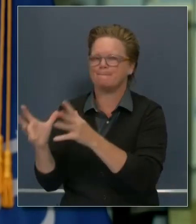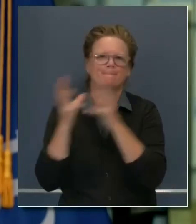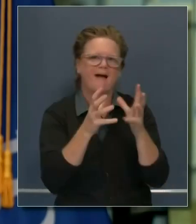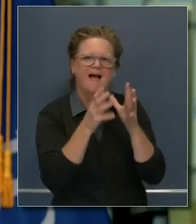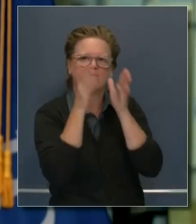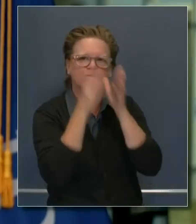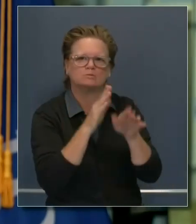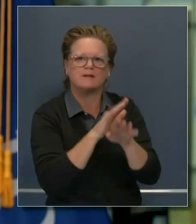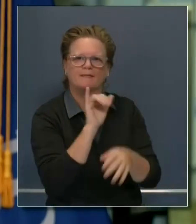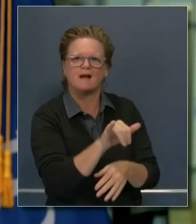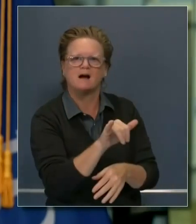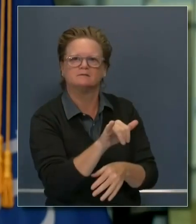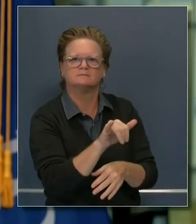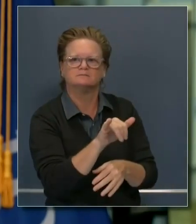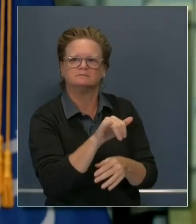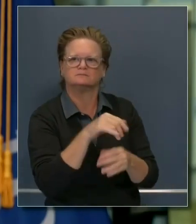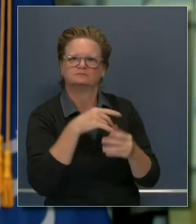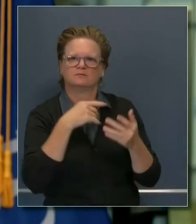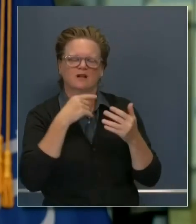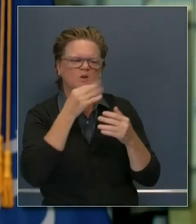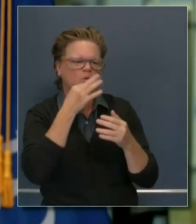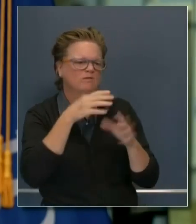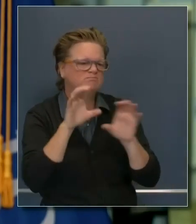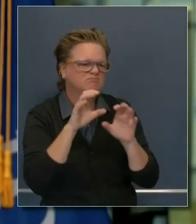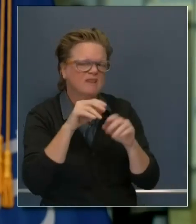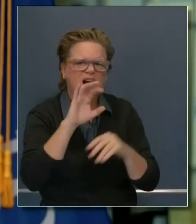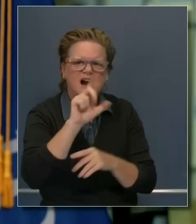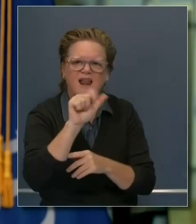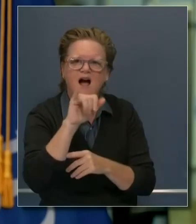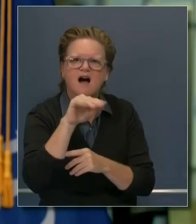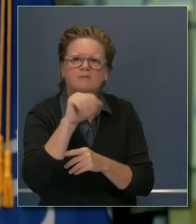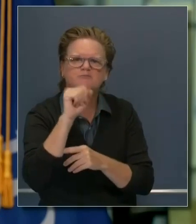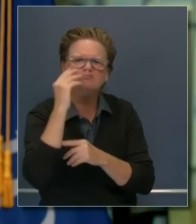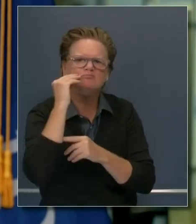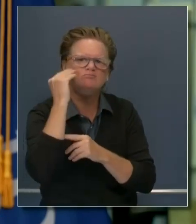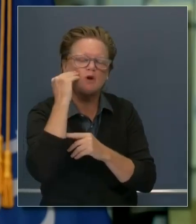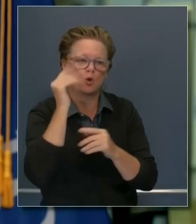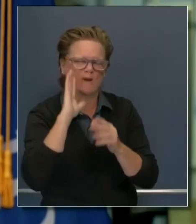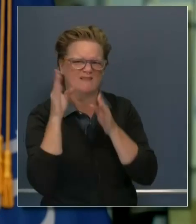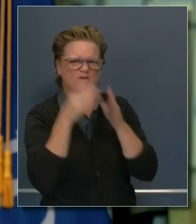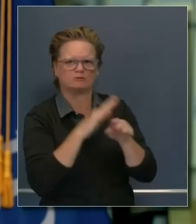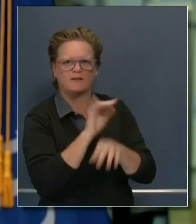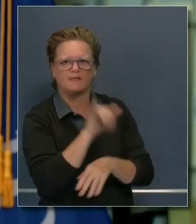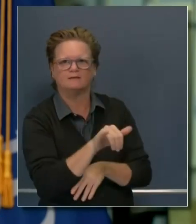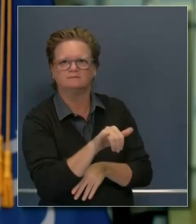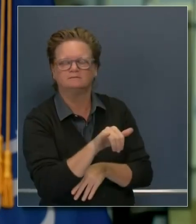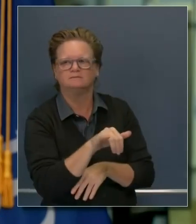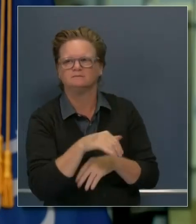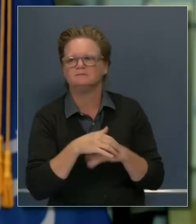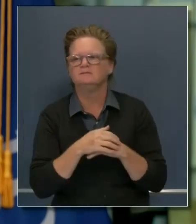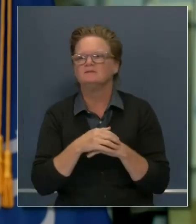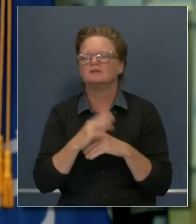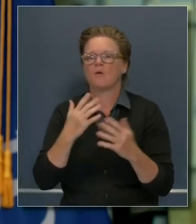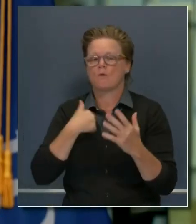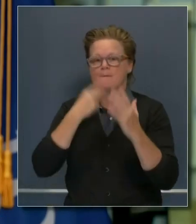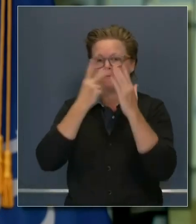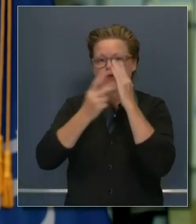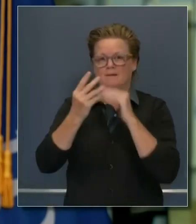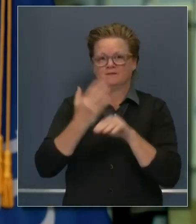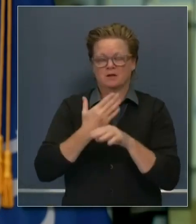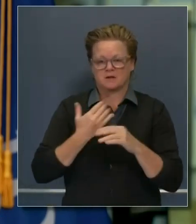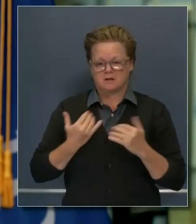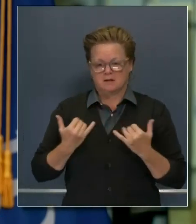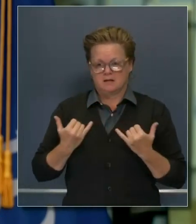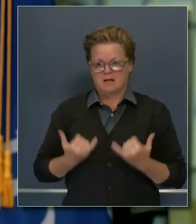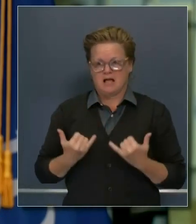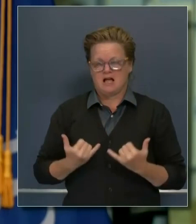So for the backlog that we're experiencing right now, we predict between now and the end of